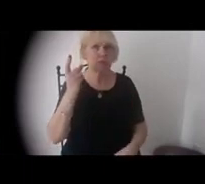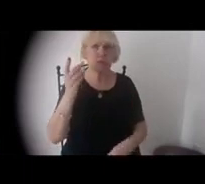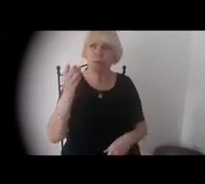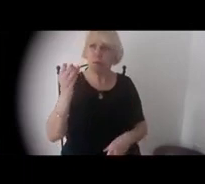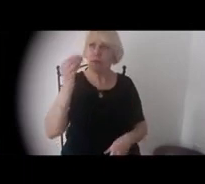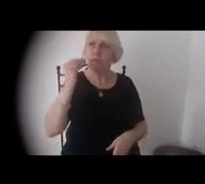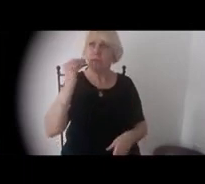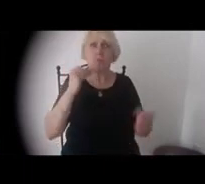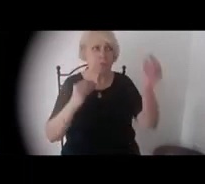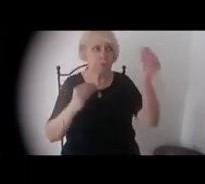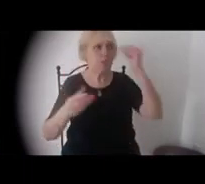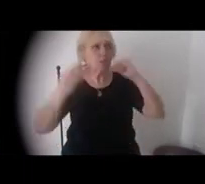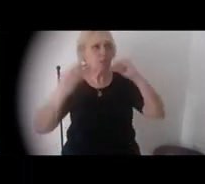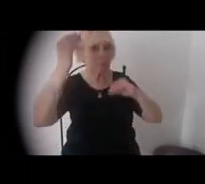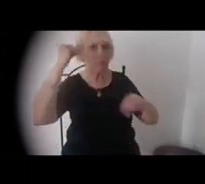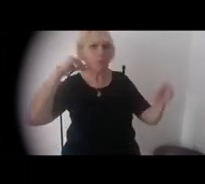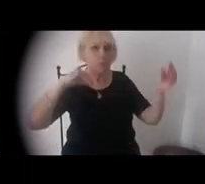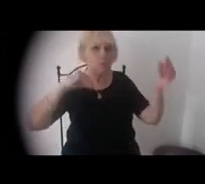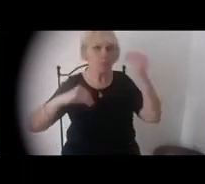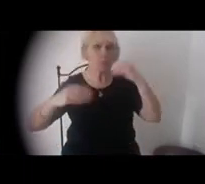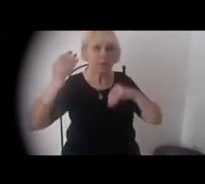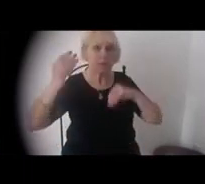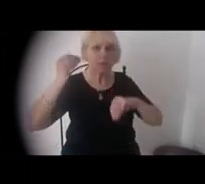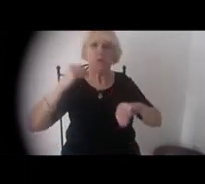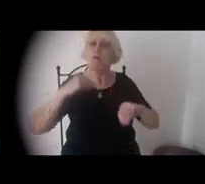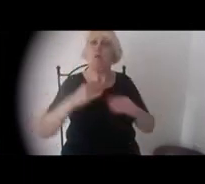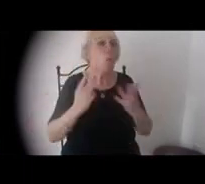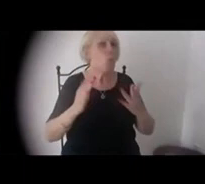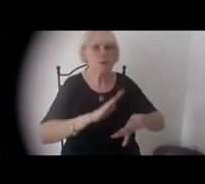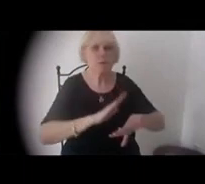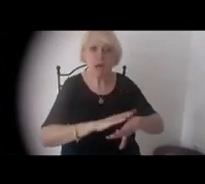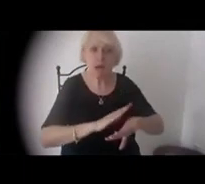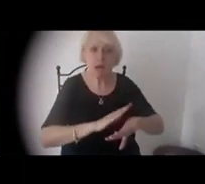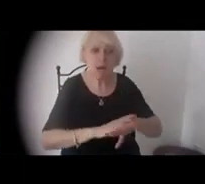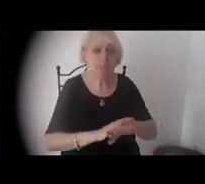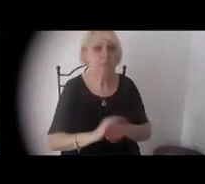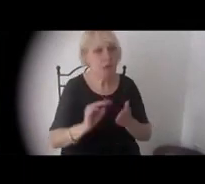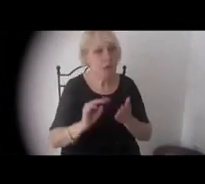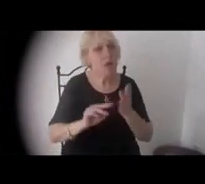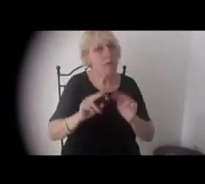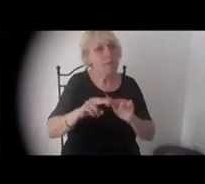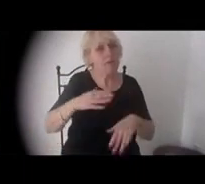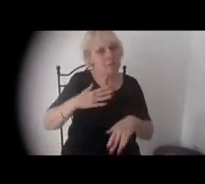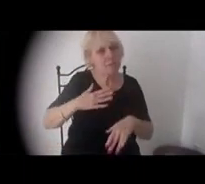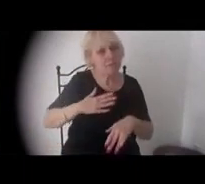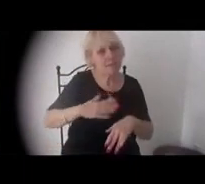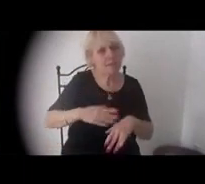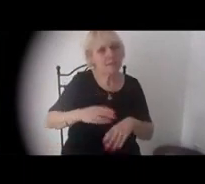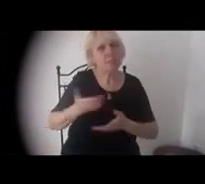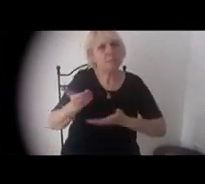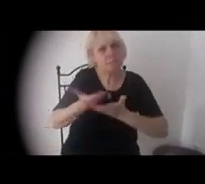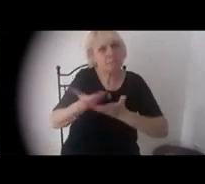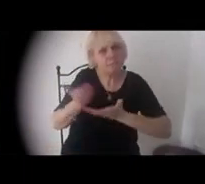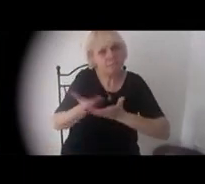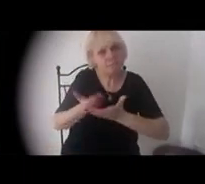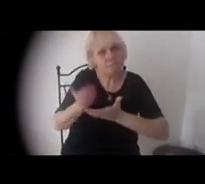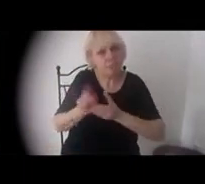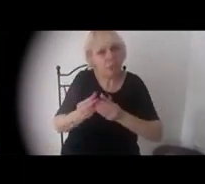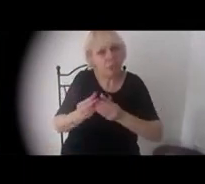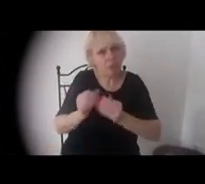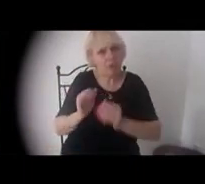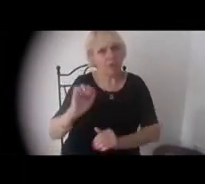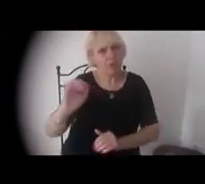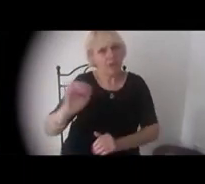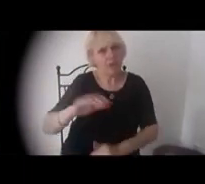time. And I think the best things that we can do as parents is actually be able to open up and have honest conversations about what they're